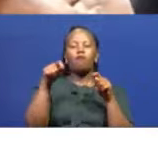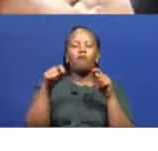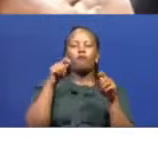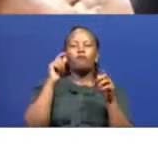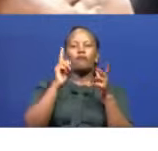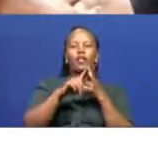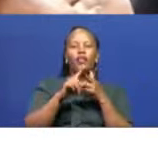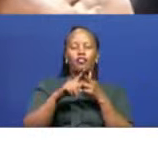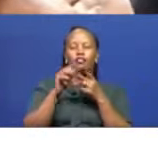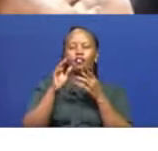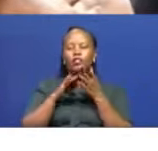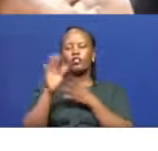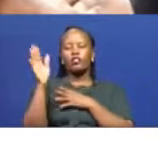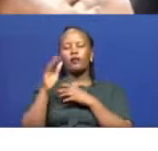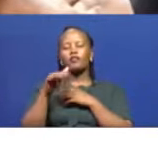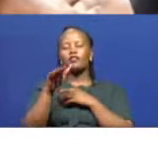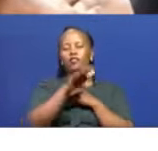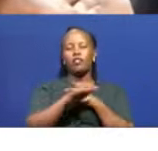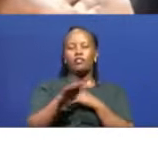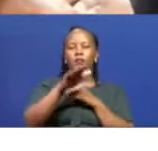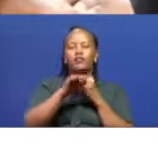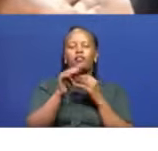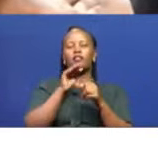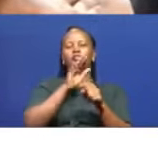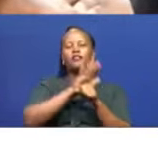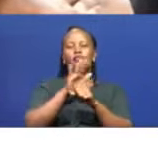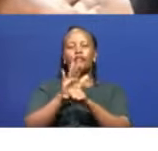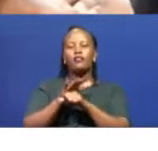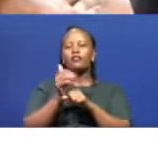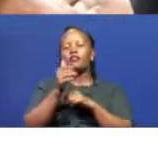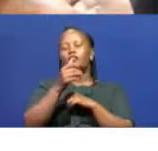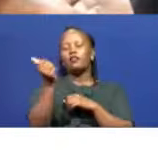of a President under Article